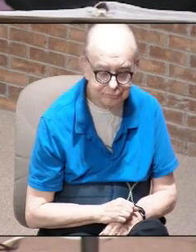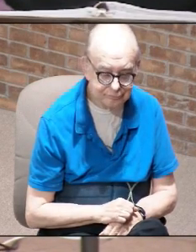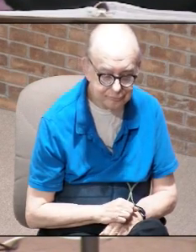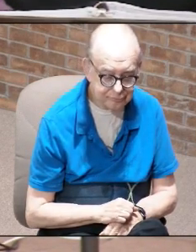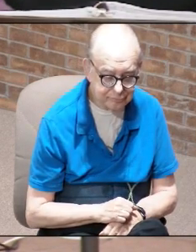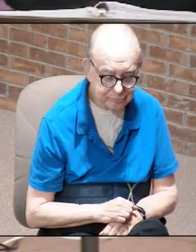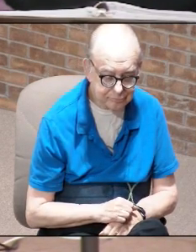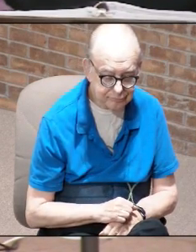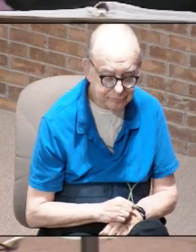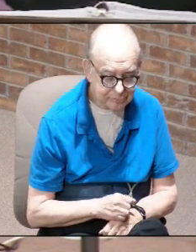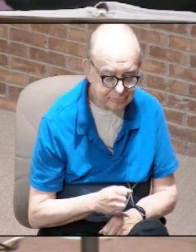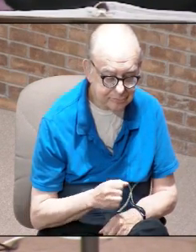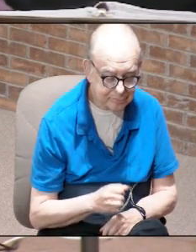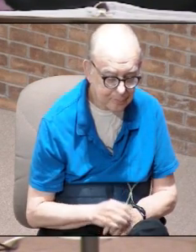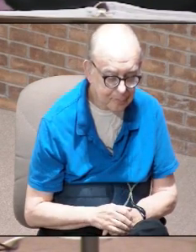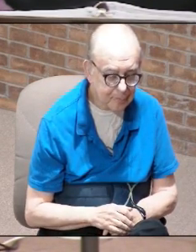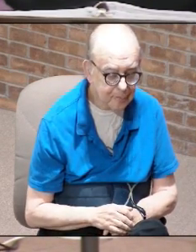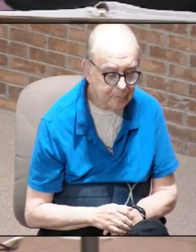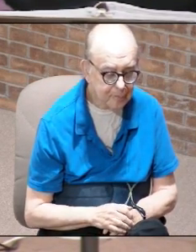God does do miracles, doesn't he?